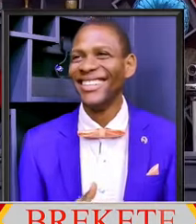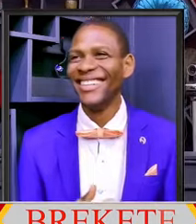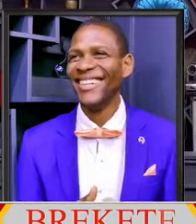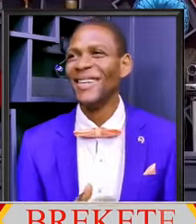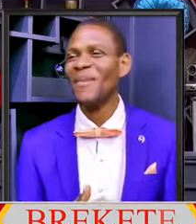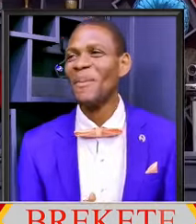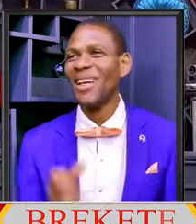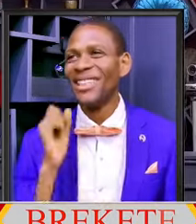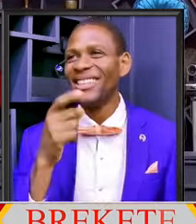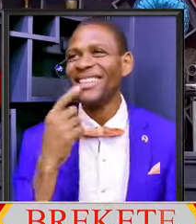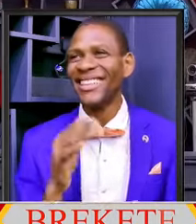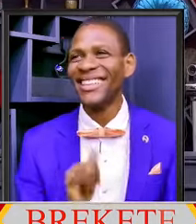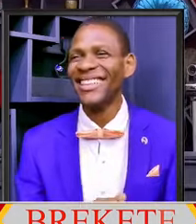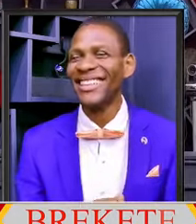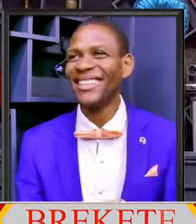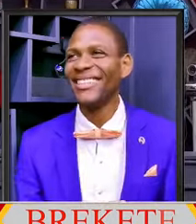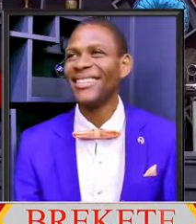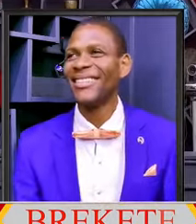she said.